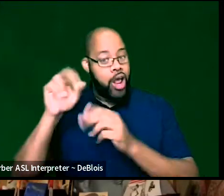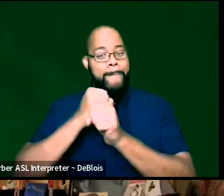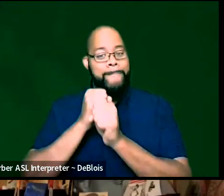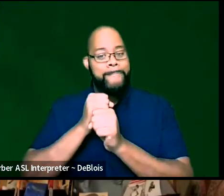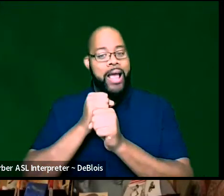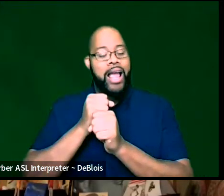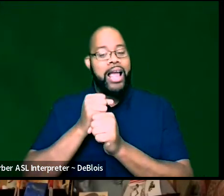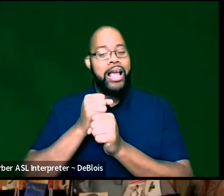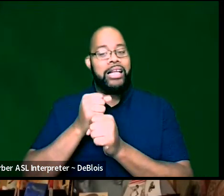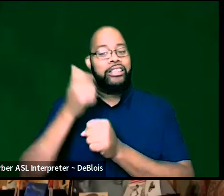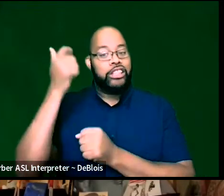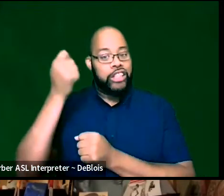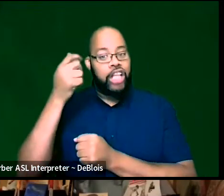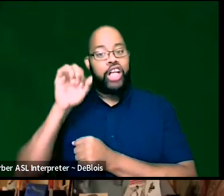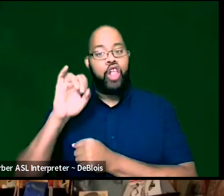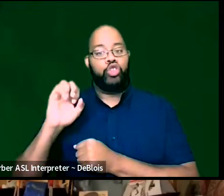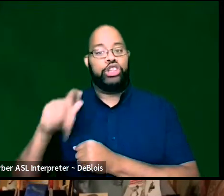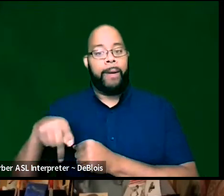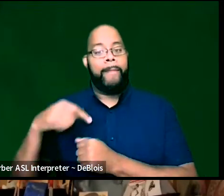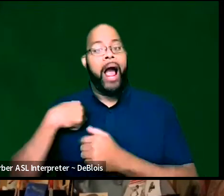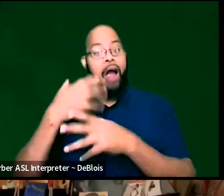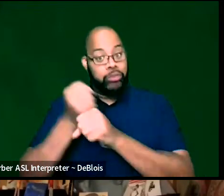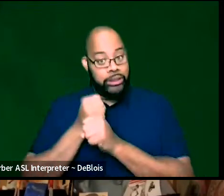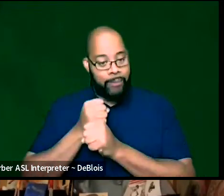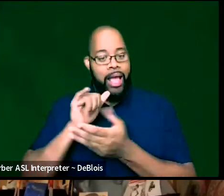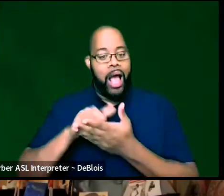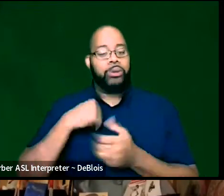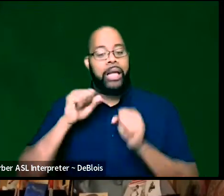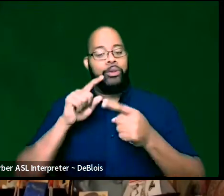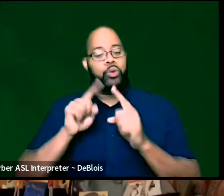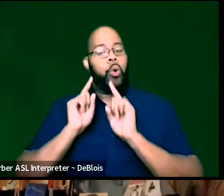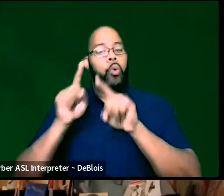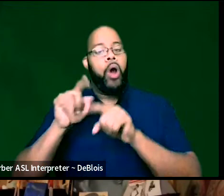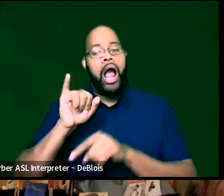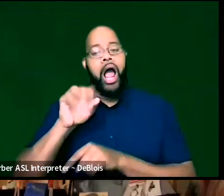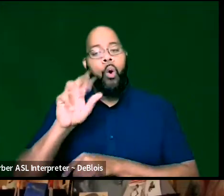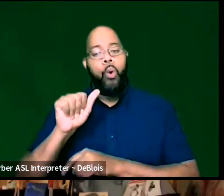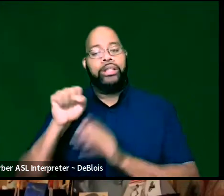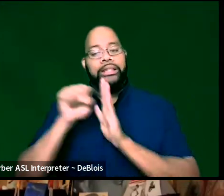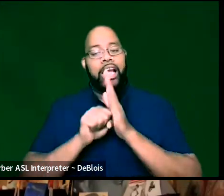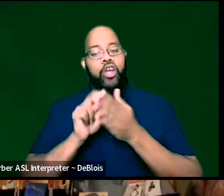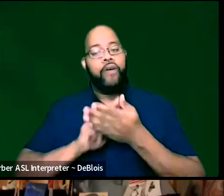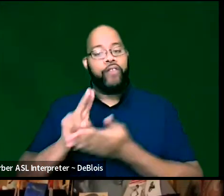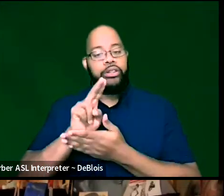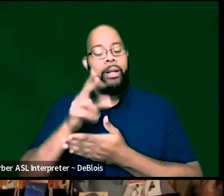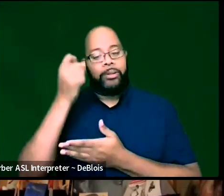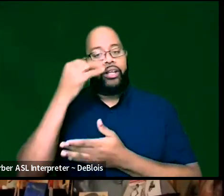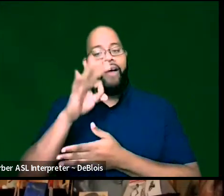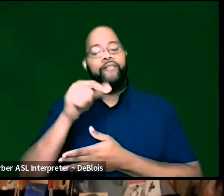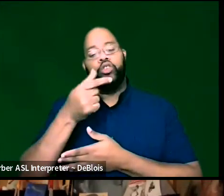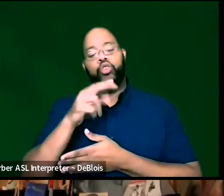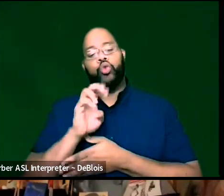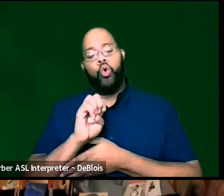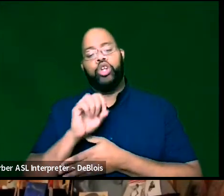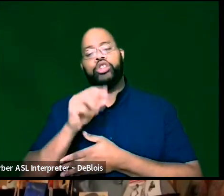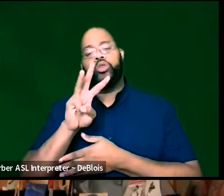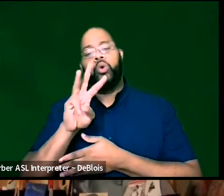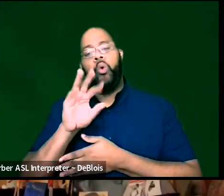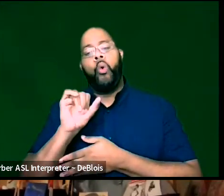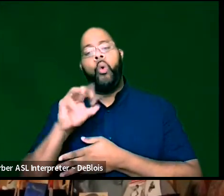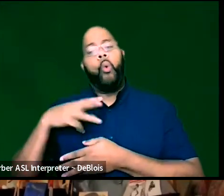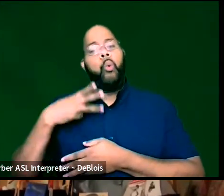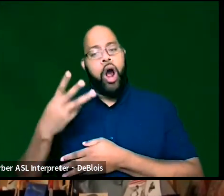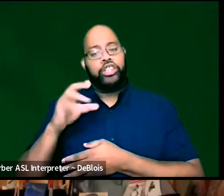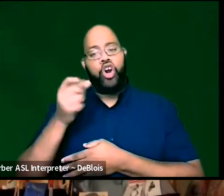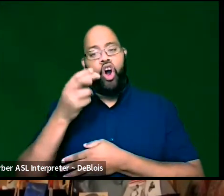a scholarship. I was a scholarship recipient, and I was able to attend Iowa State University because of George Washington Carver. So